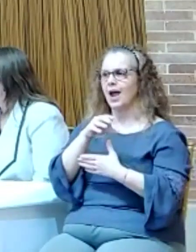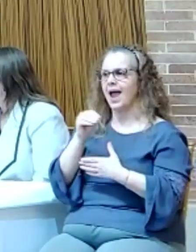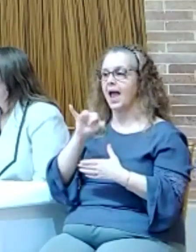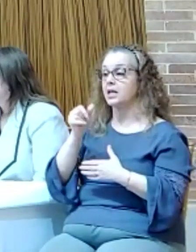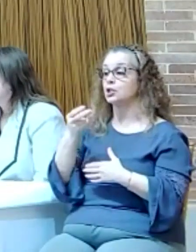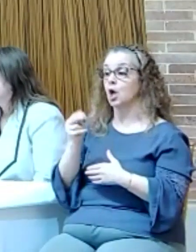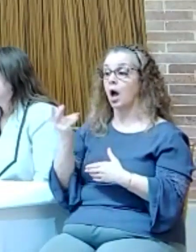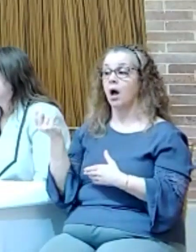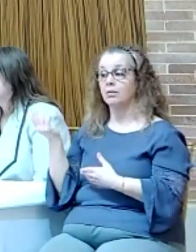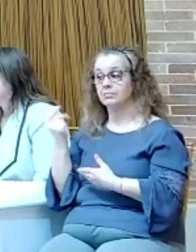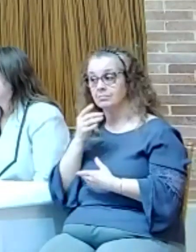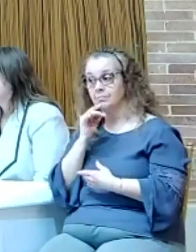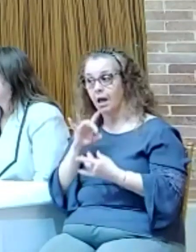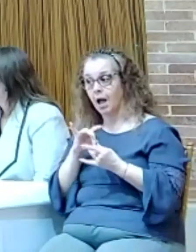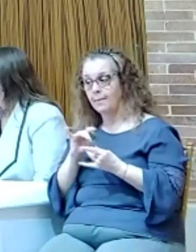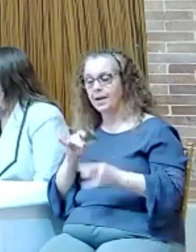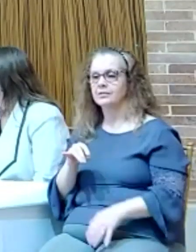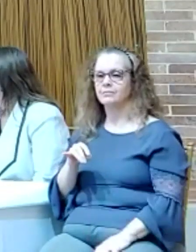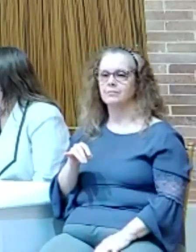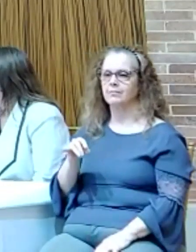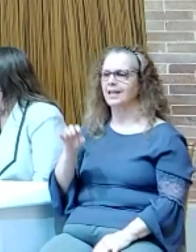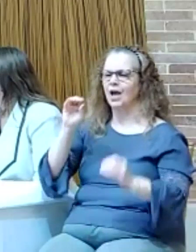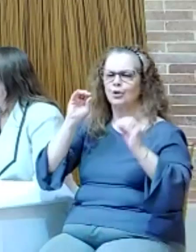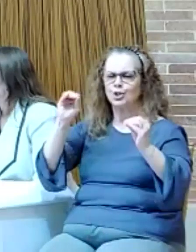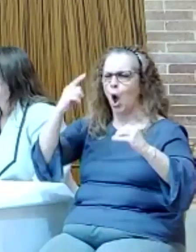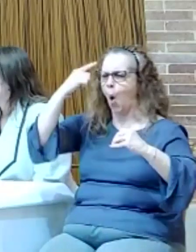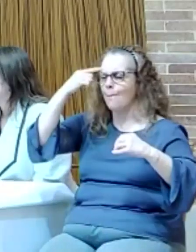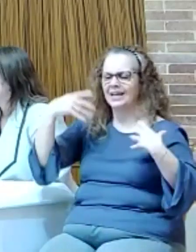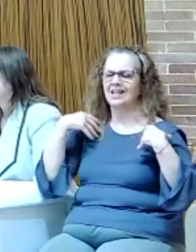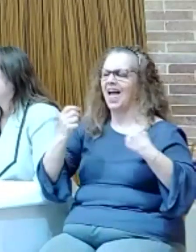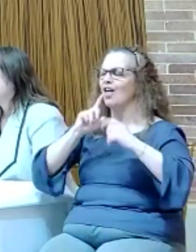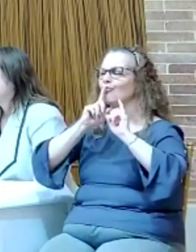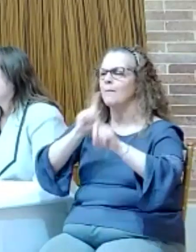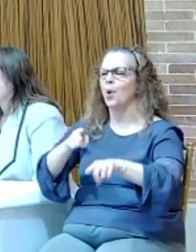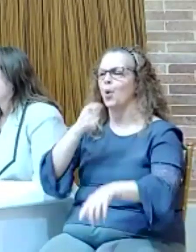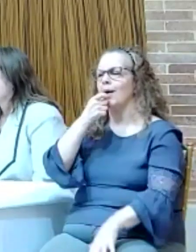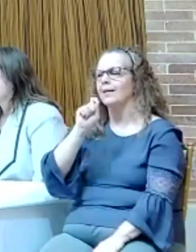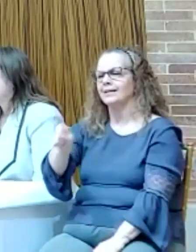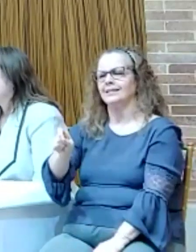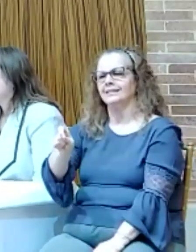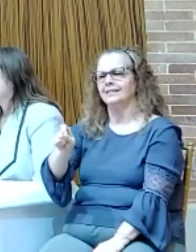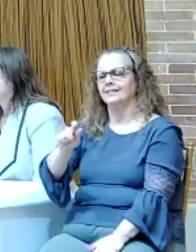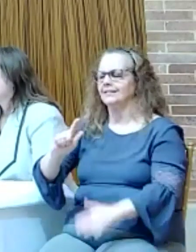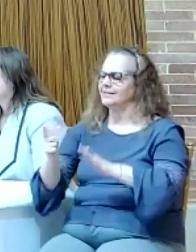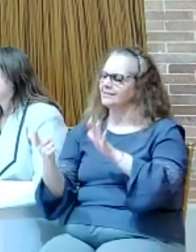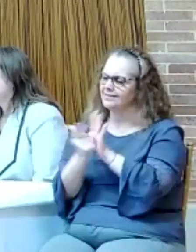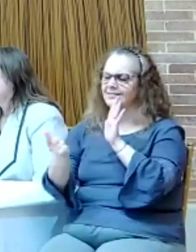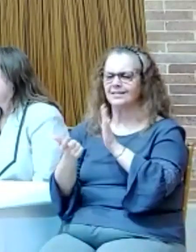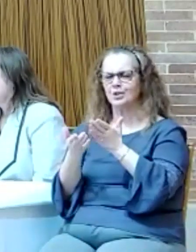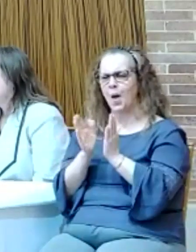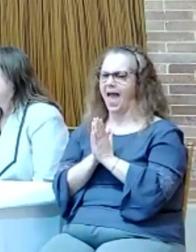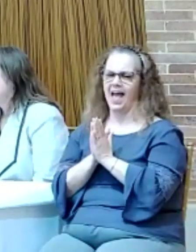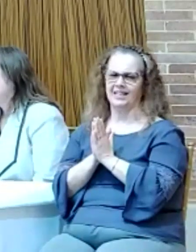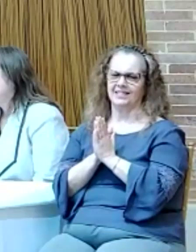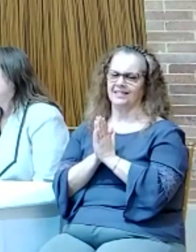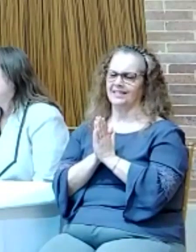wants to make a remark there is no Mental Health Report you're not allowed to ask it's impermissible